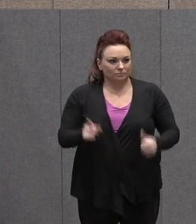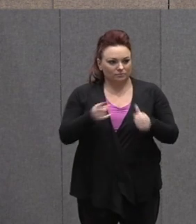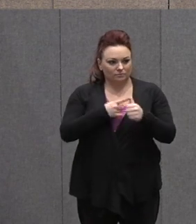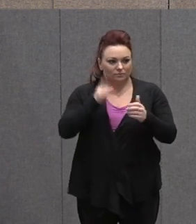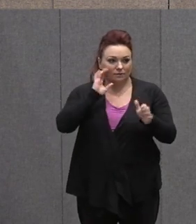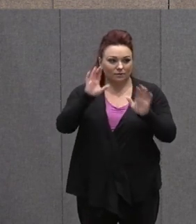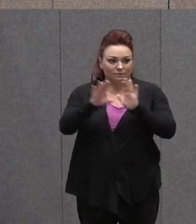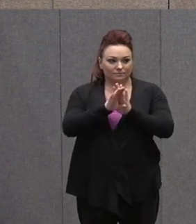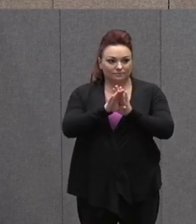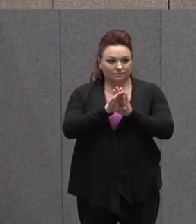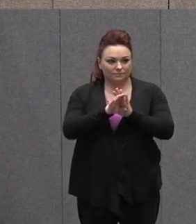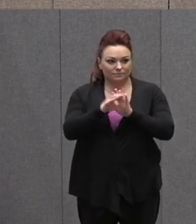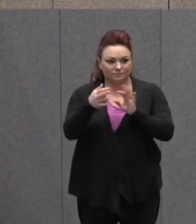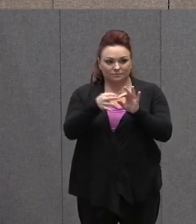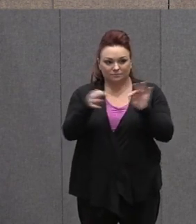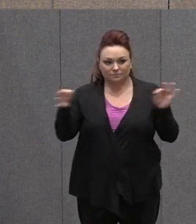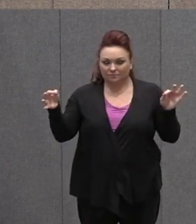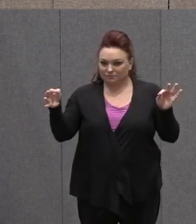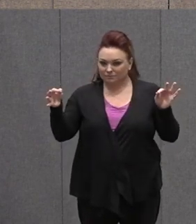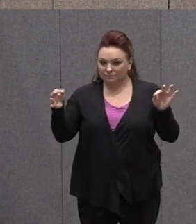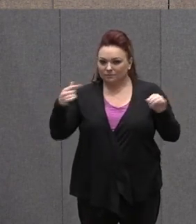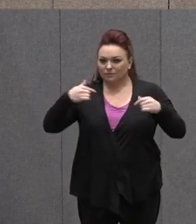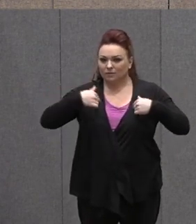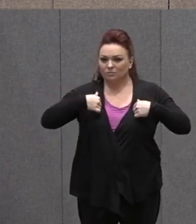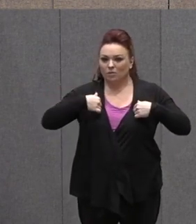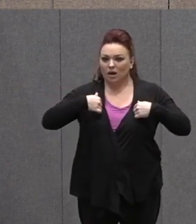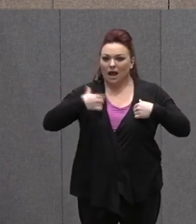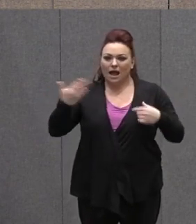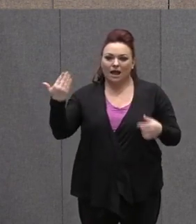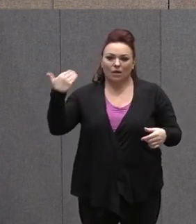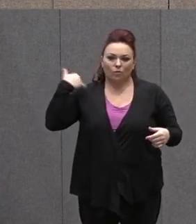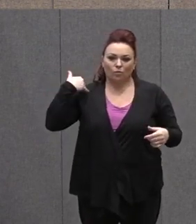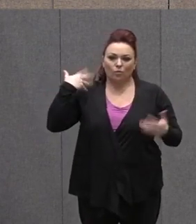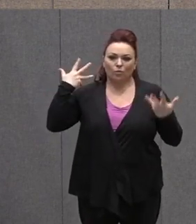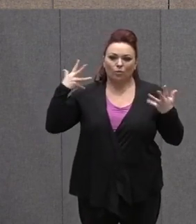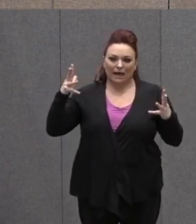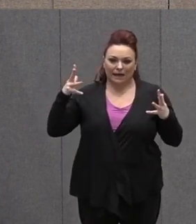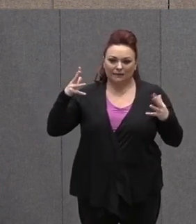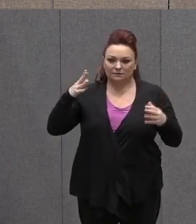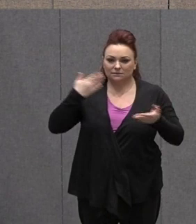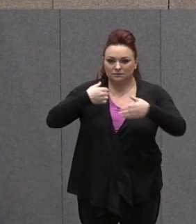first picture, I'm going to write a sentence. I was born.